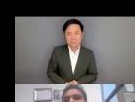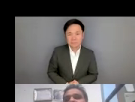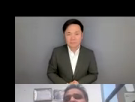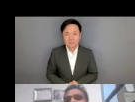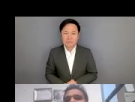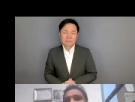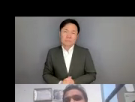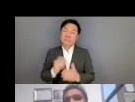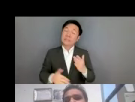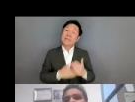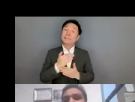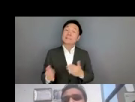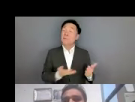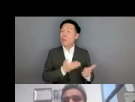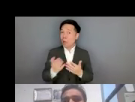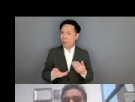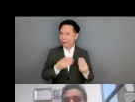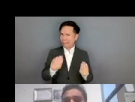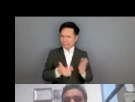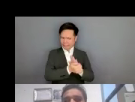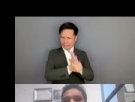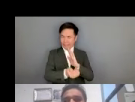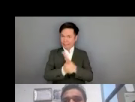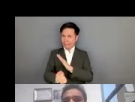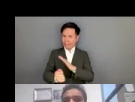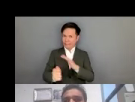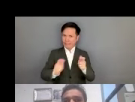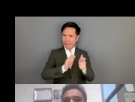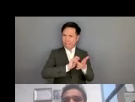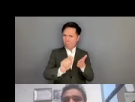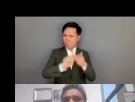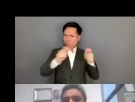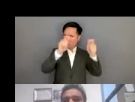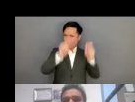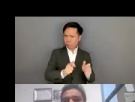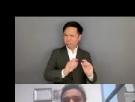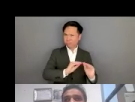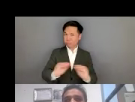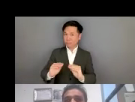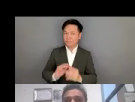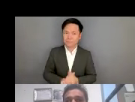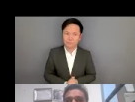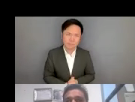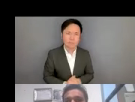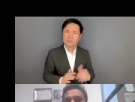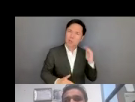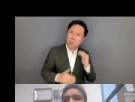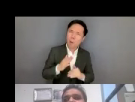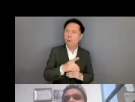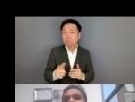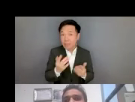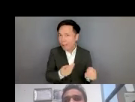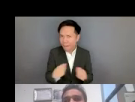we also publish the capacity development manual for young people with disabilities for civic engagement and political participation